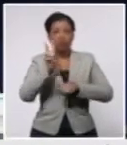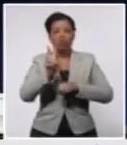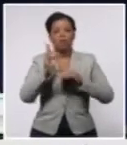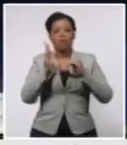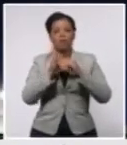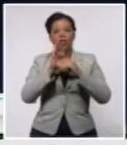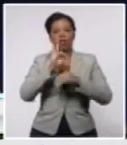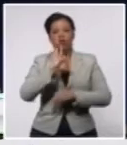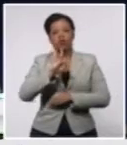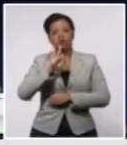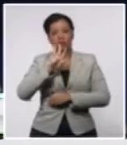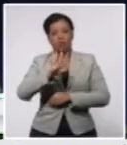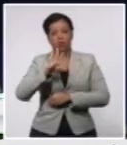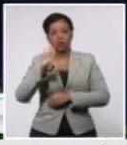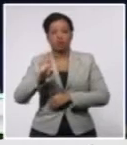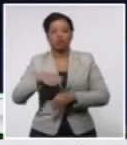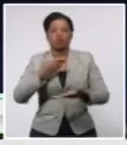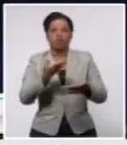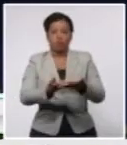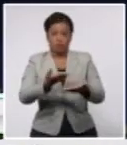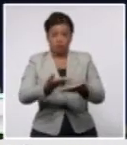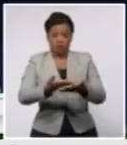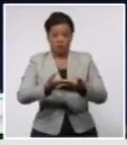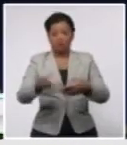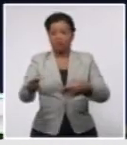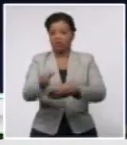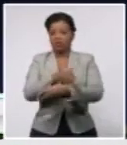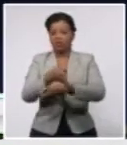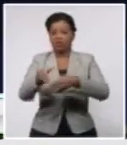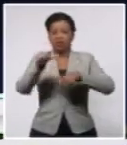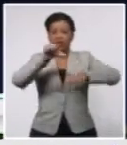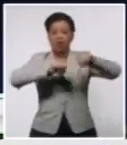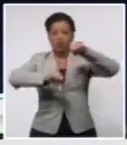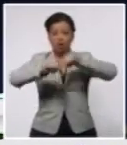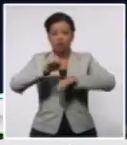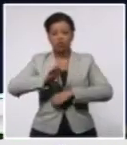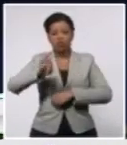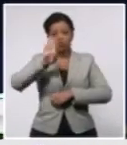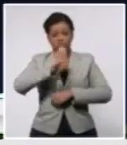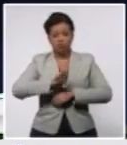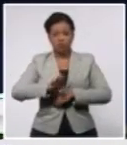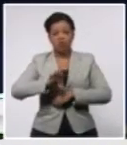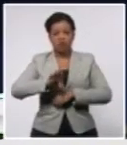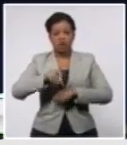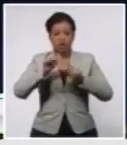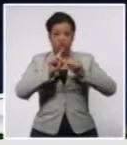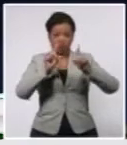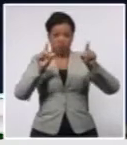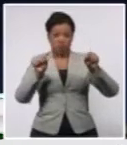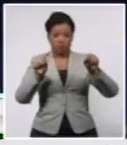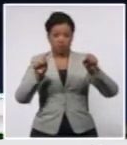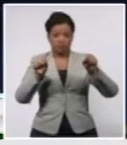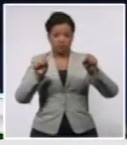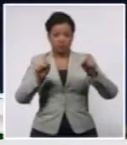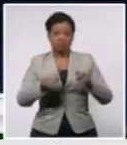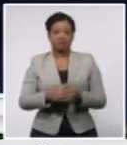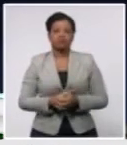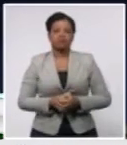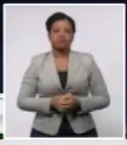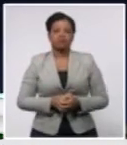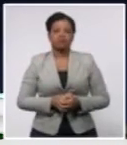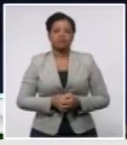different molecular biology laboratories processed 2,844 samples to